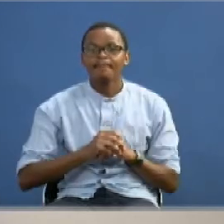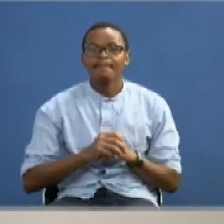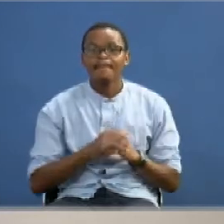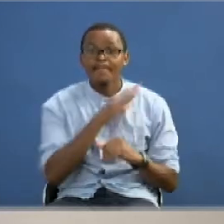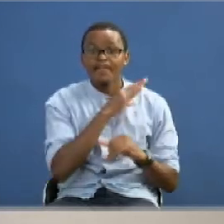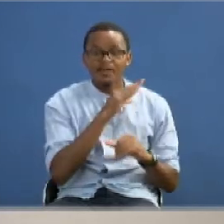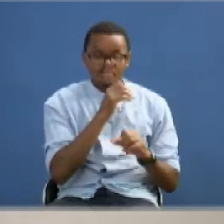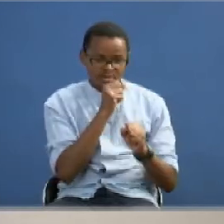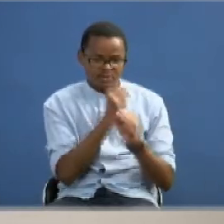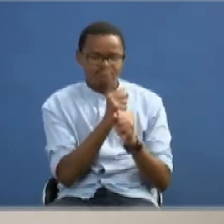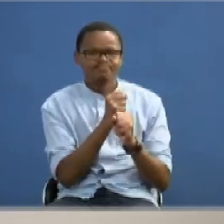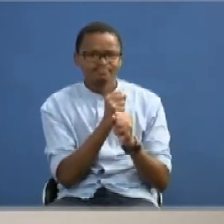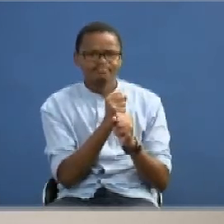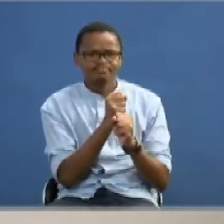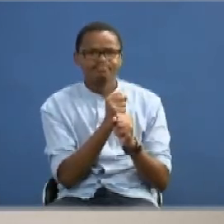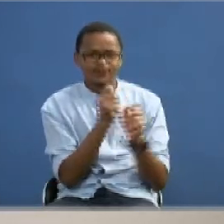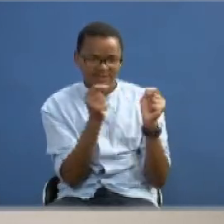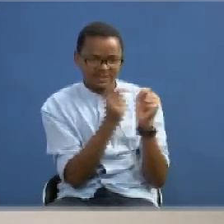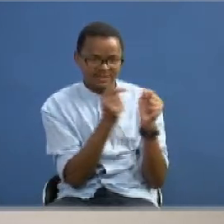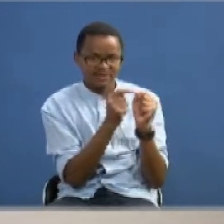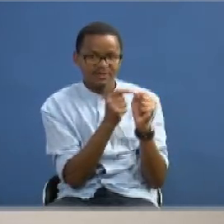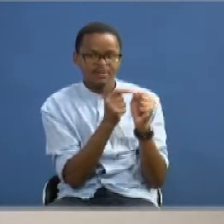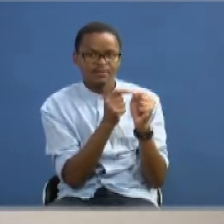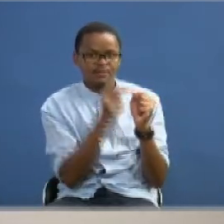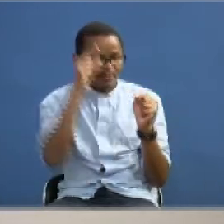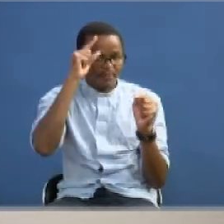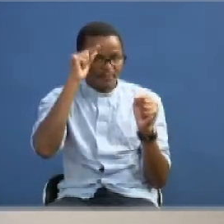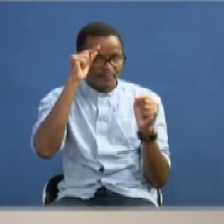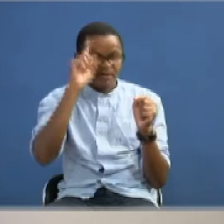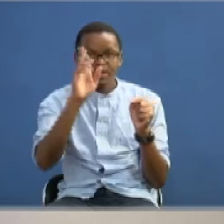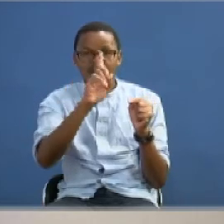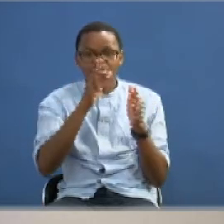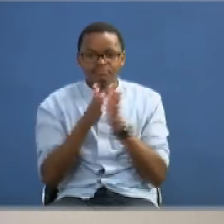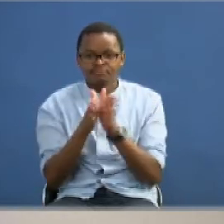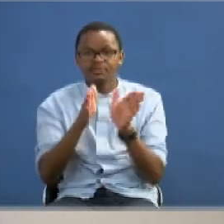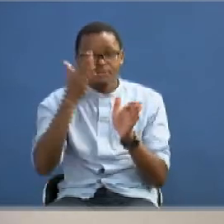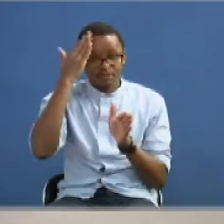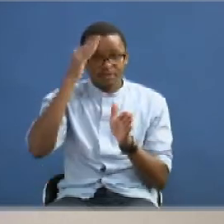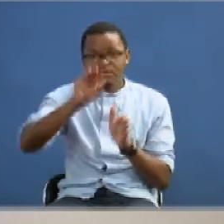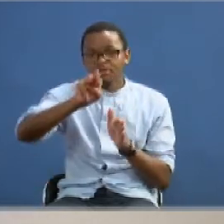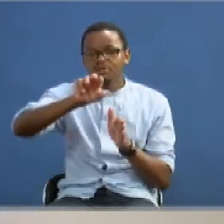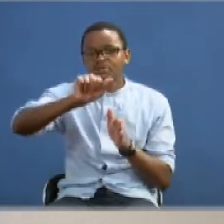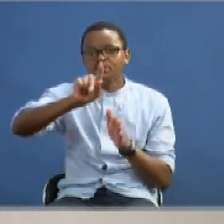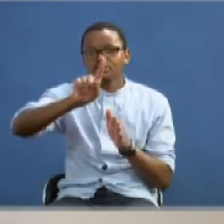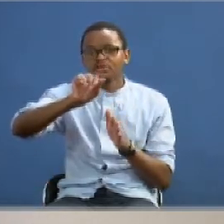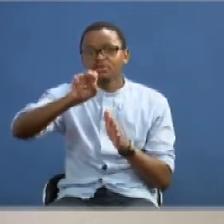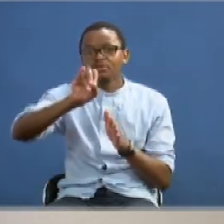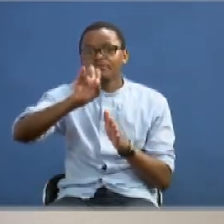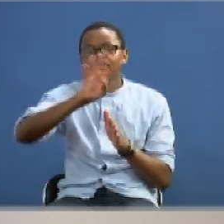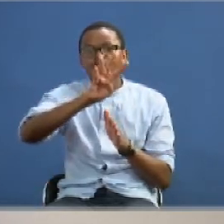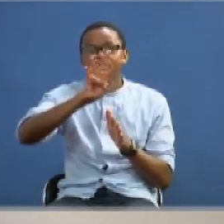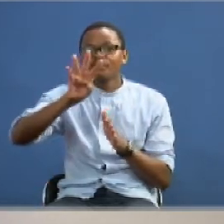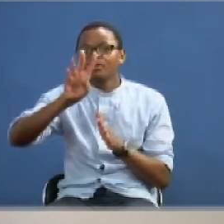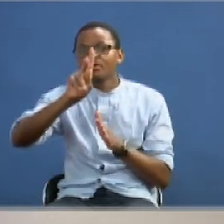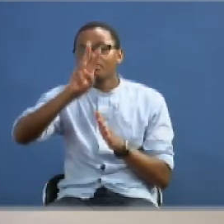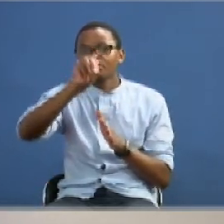and we are doing screening along the busy Nairobi-Mombasa highway. You are aware Makueni serves about 174